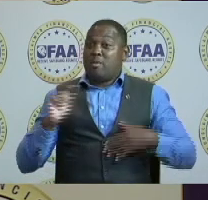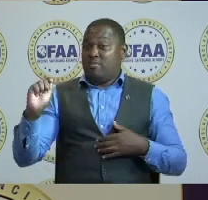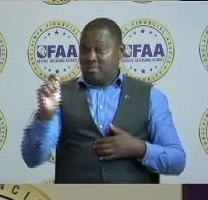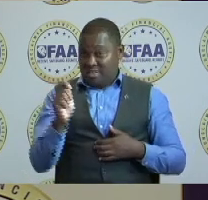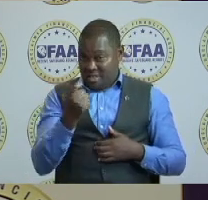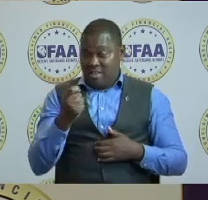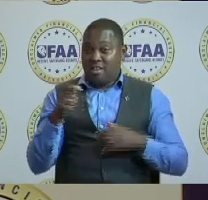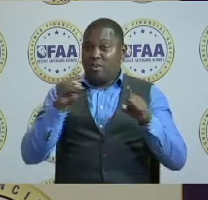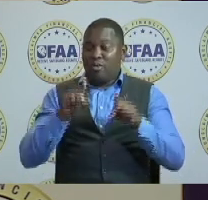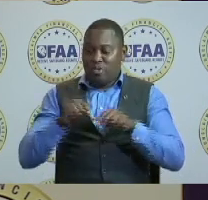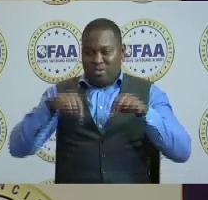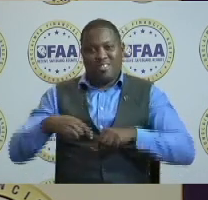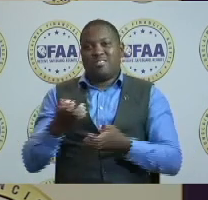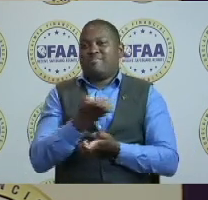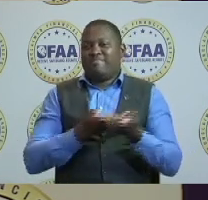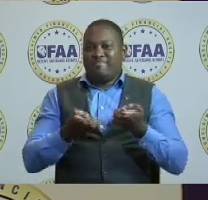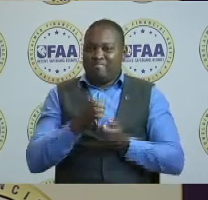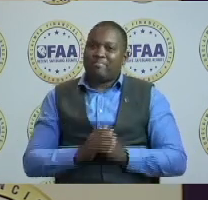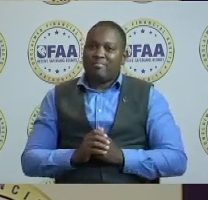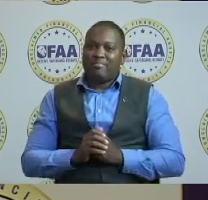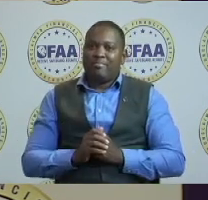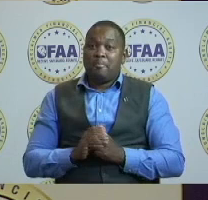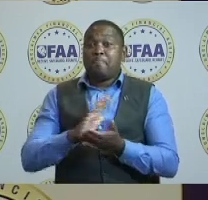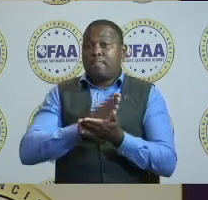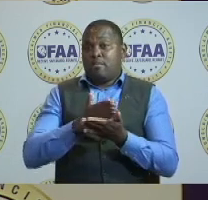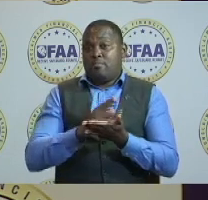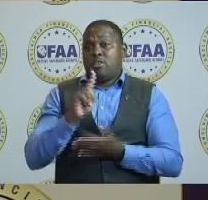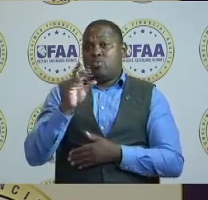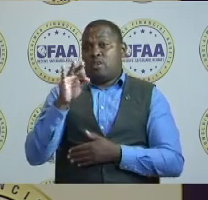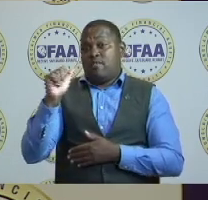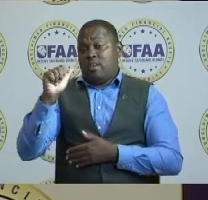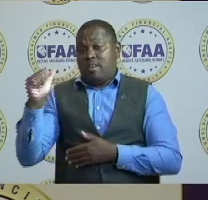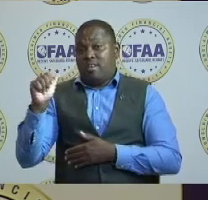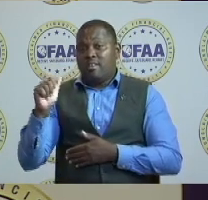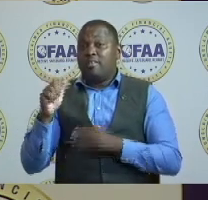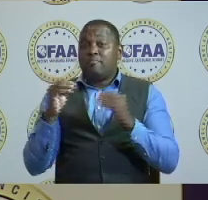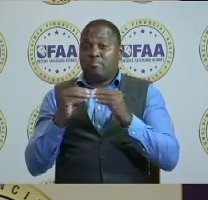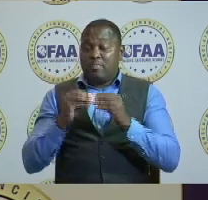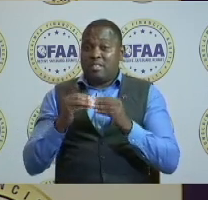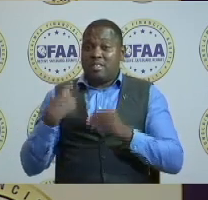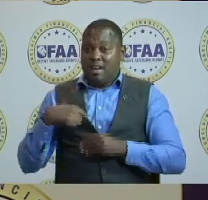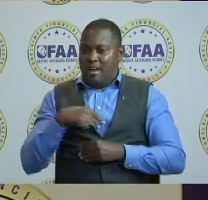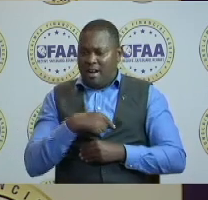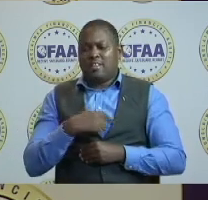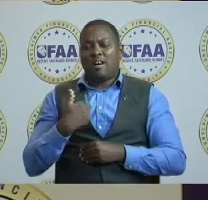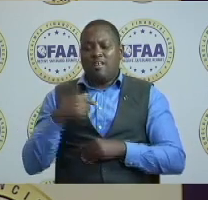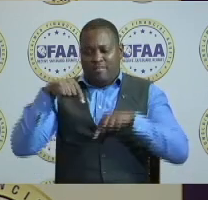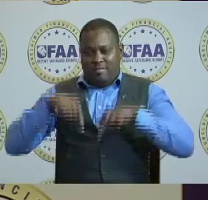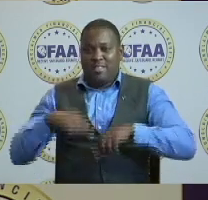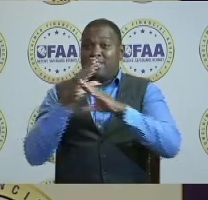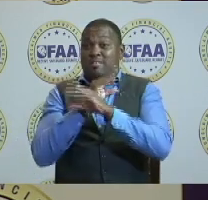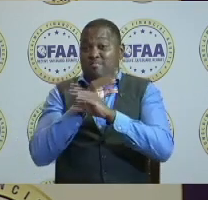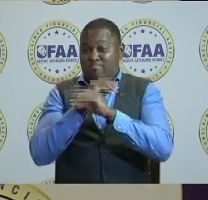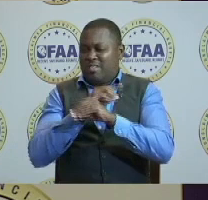of this economy. And as part of the UFAA Stakeholder Engagement Initiative, we are hosting this virtual forum for the